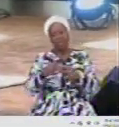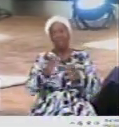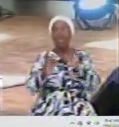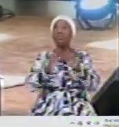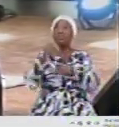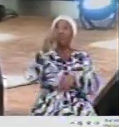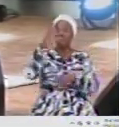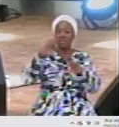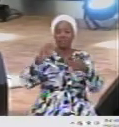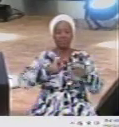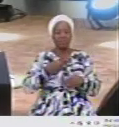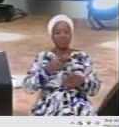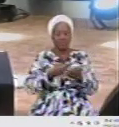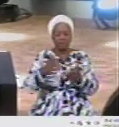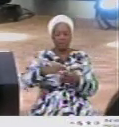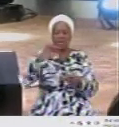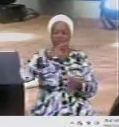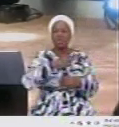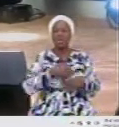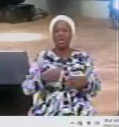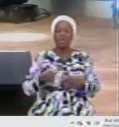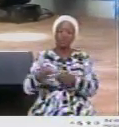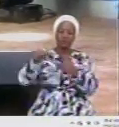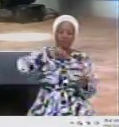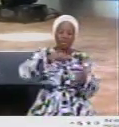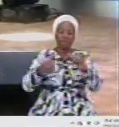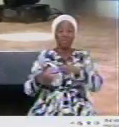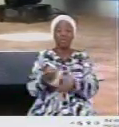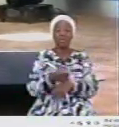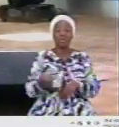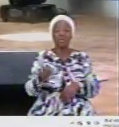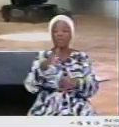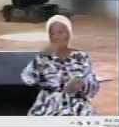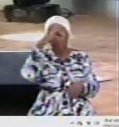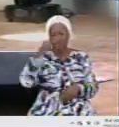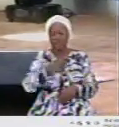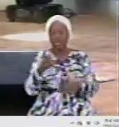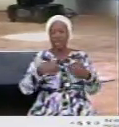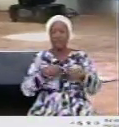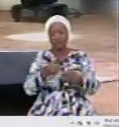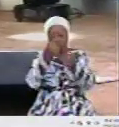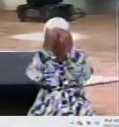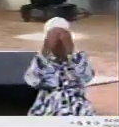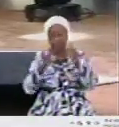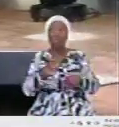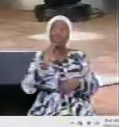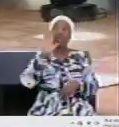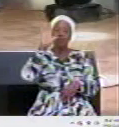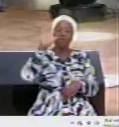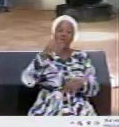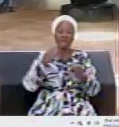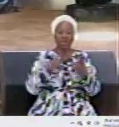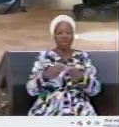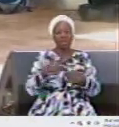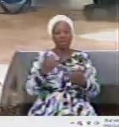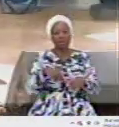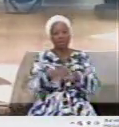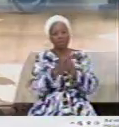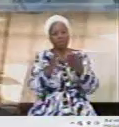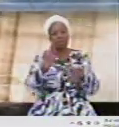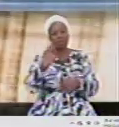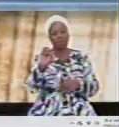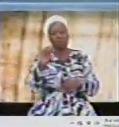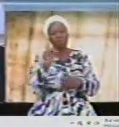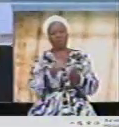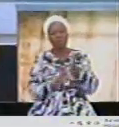Spirit, baptizing them because they had obeyed him. We're looking at Romans chapter 6,